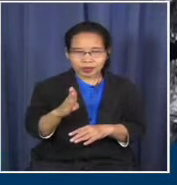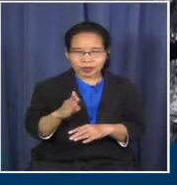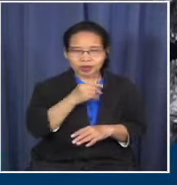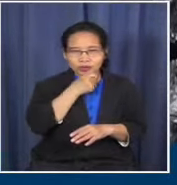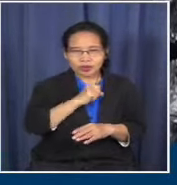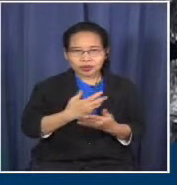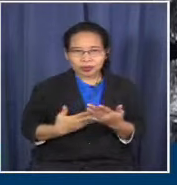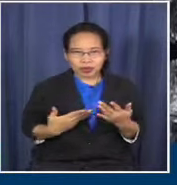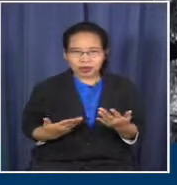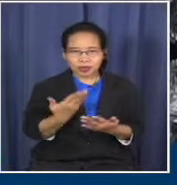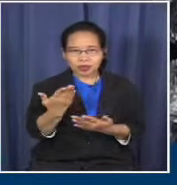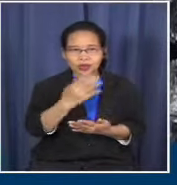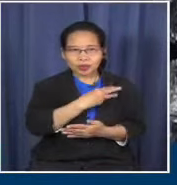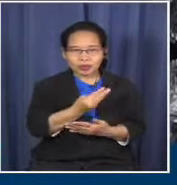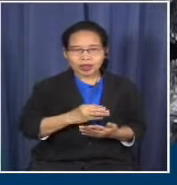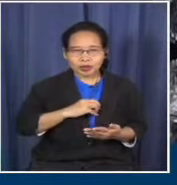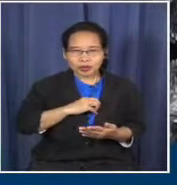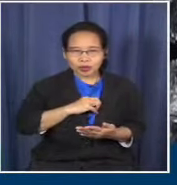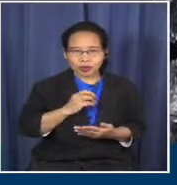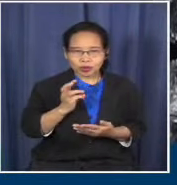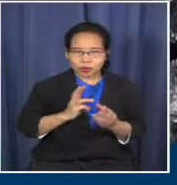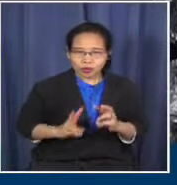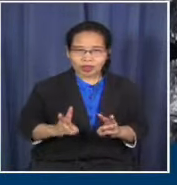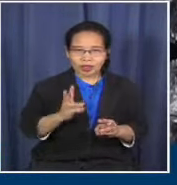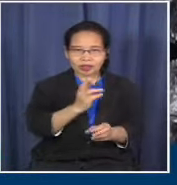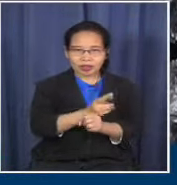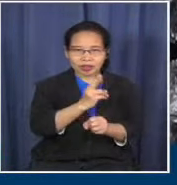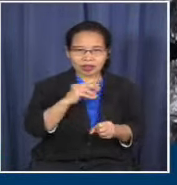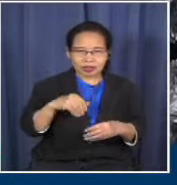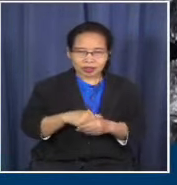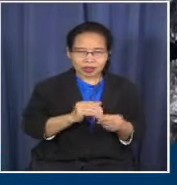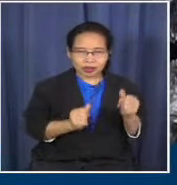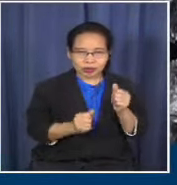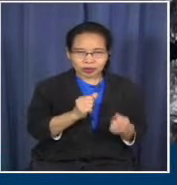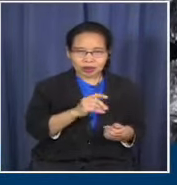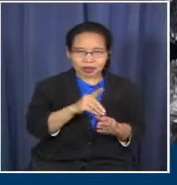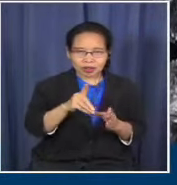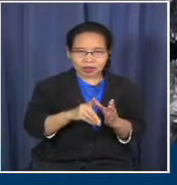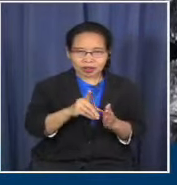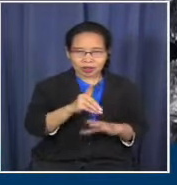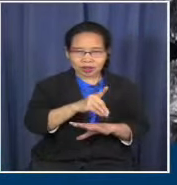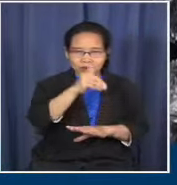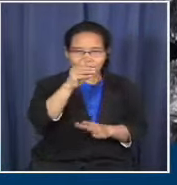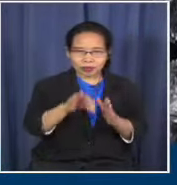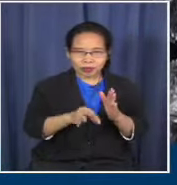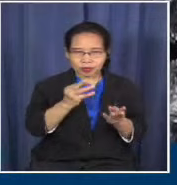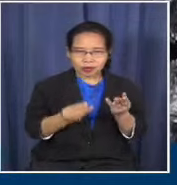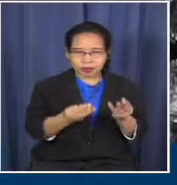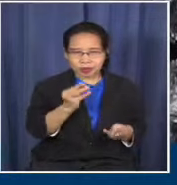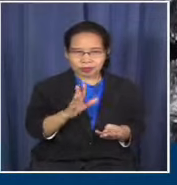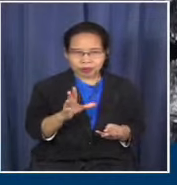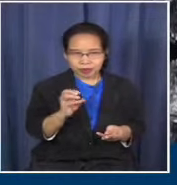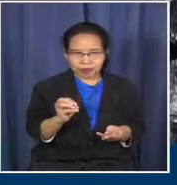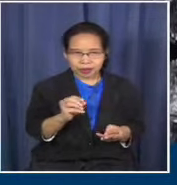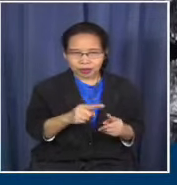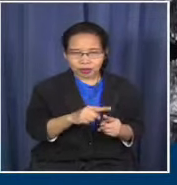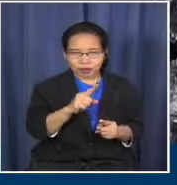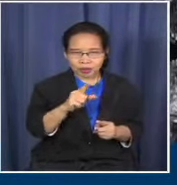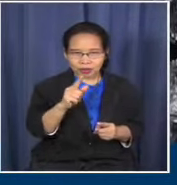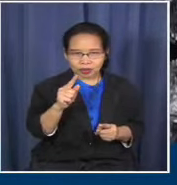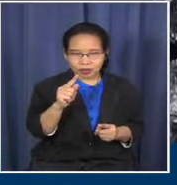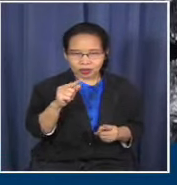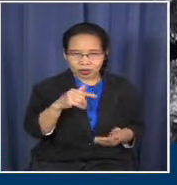oldest material you might own? While the rock in which diamonds are found may be 50